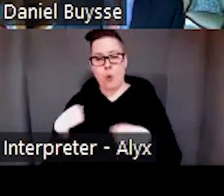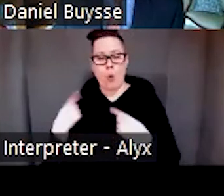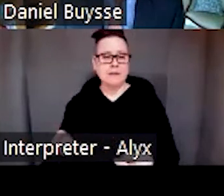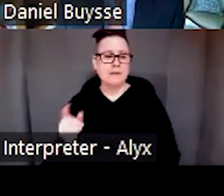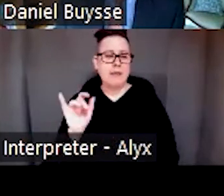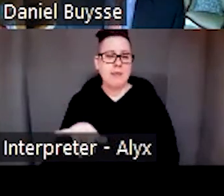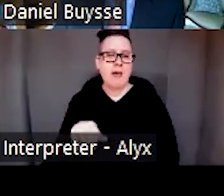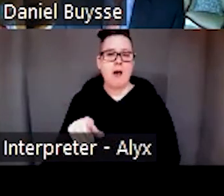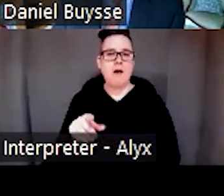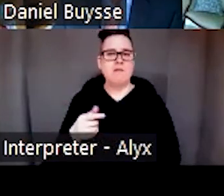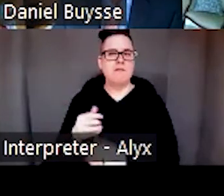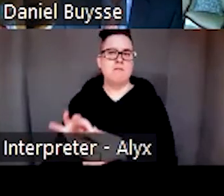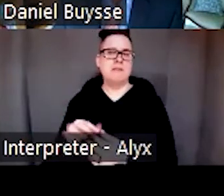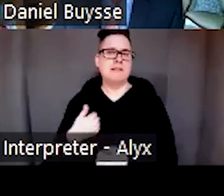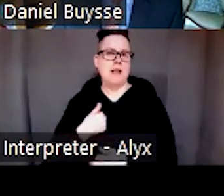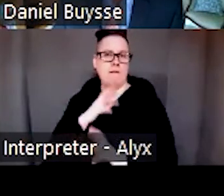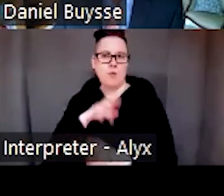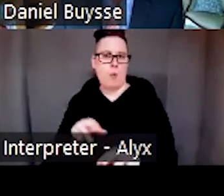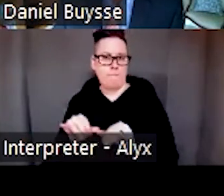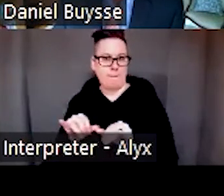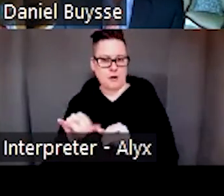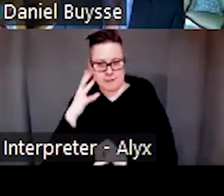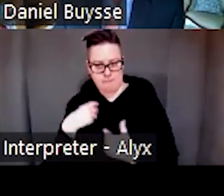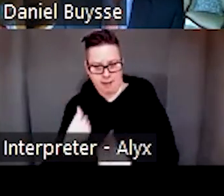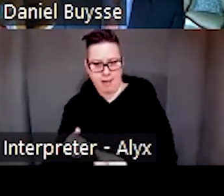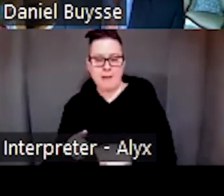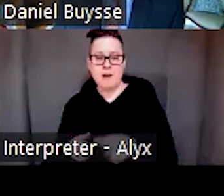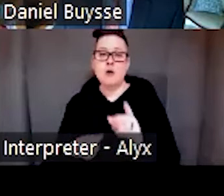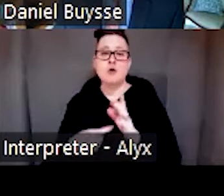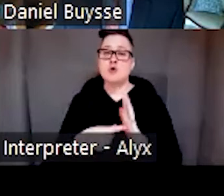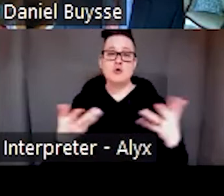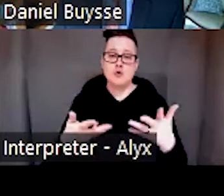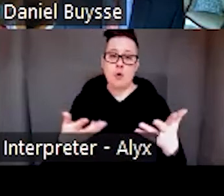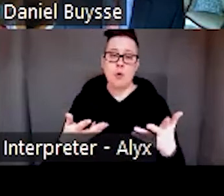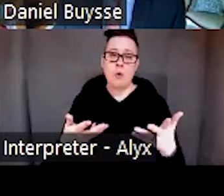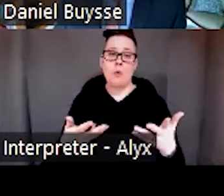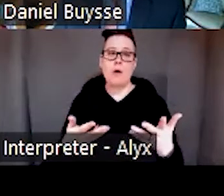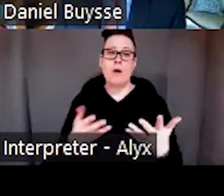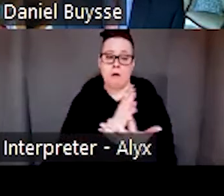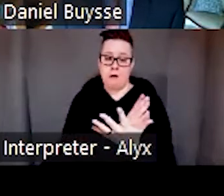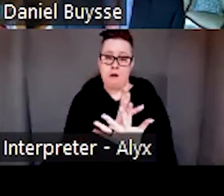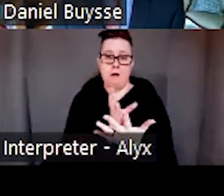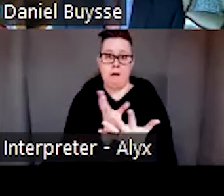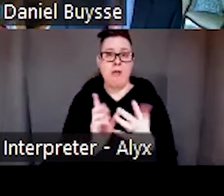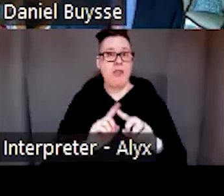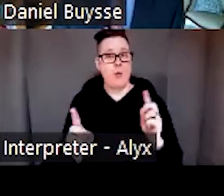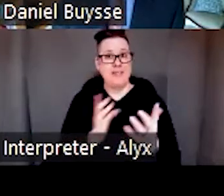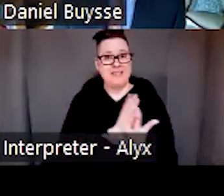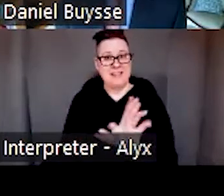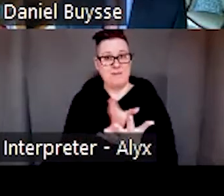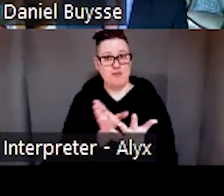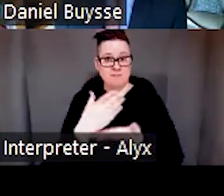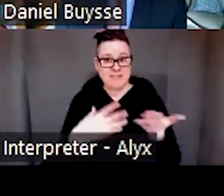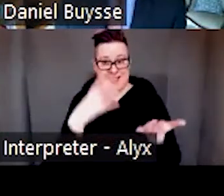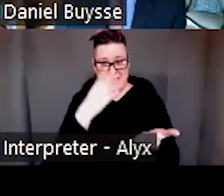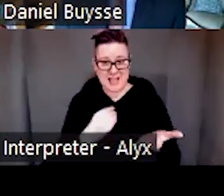with self-report measures of sleep health as well, is that the different dimensions are not